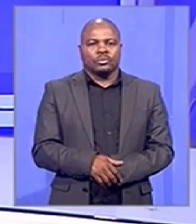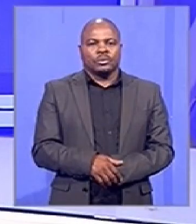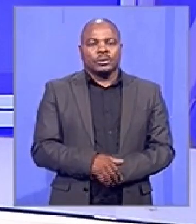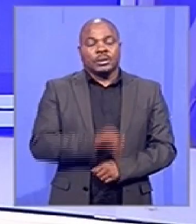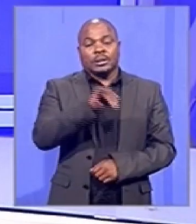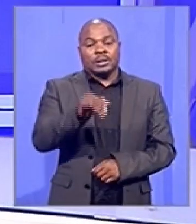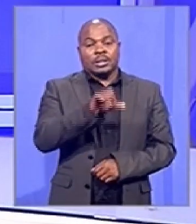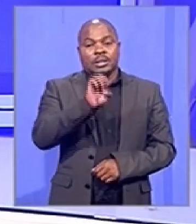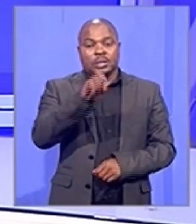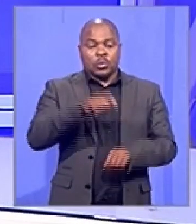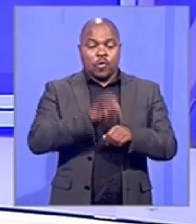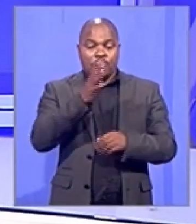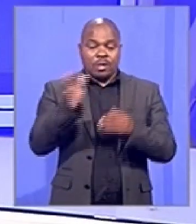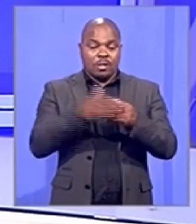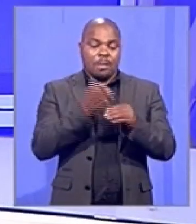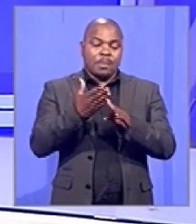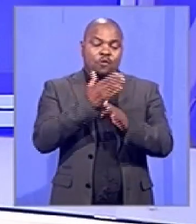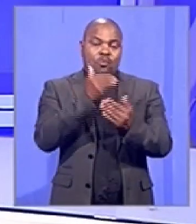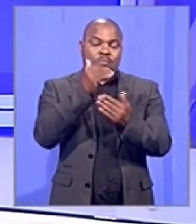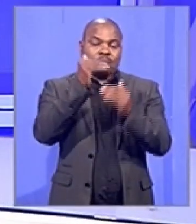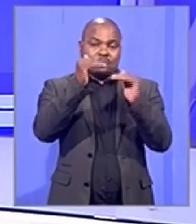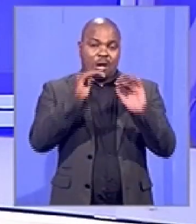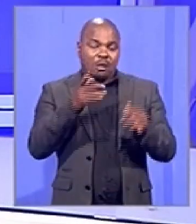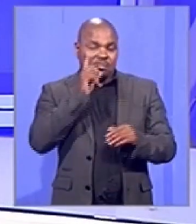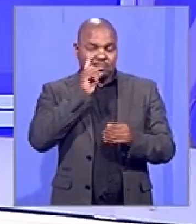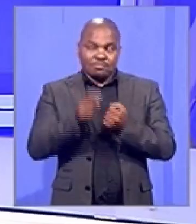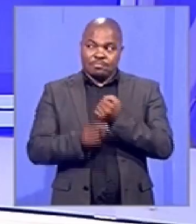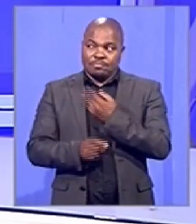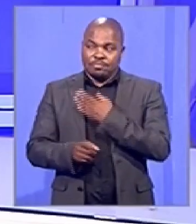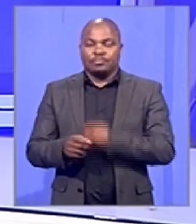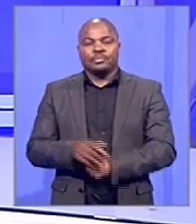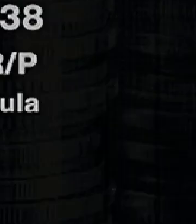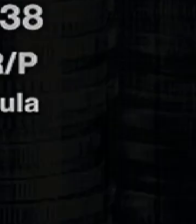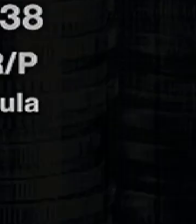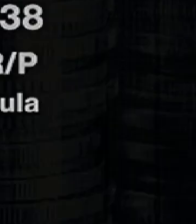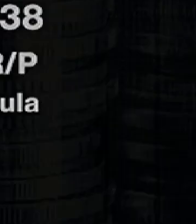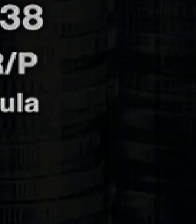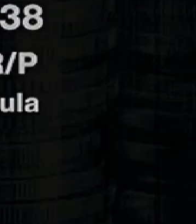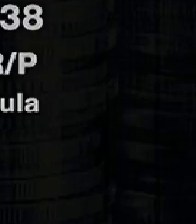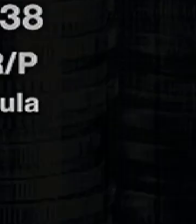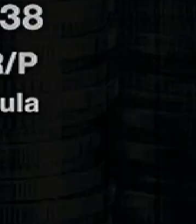Jwale ha re bone hore baraka e sebetse jwang ha JC e kwala hore nyabohlano.